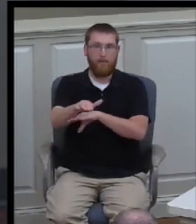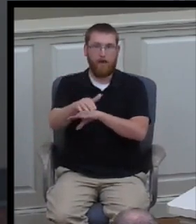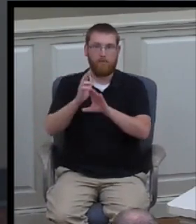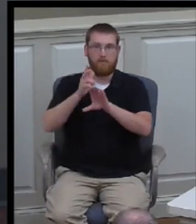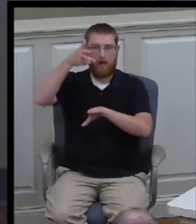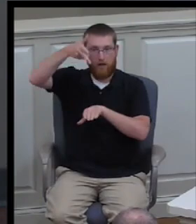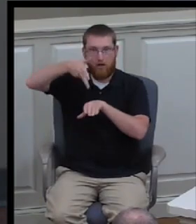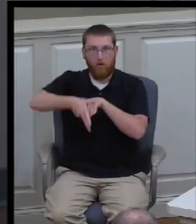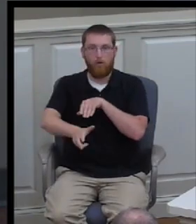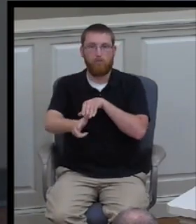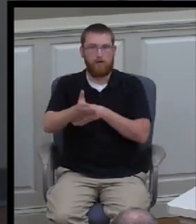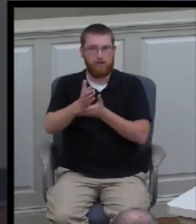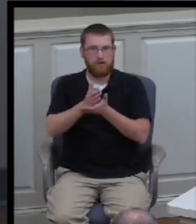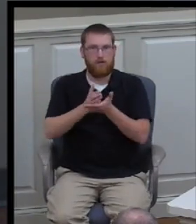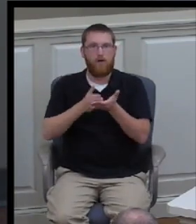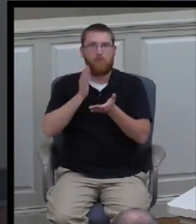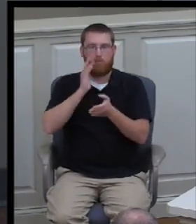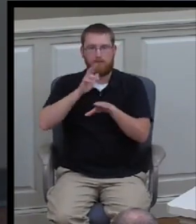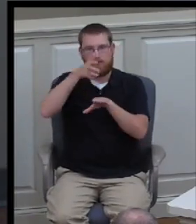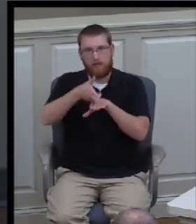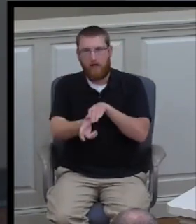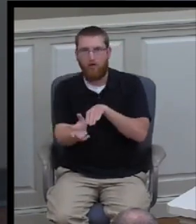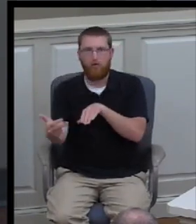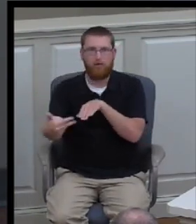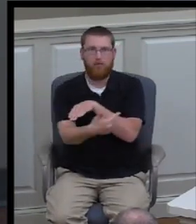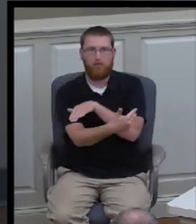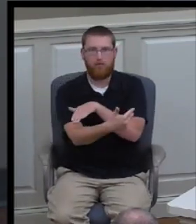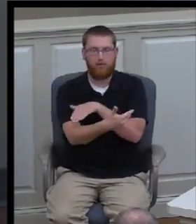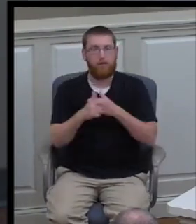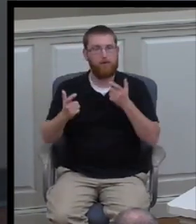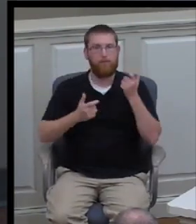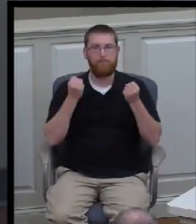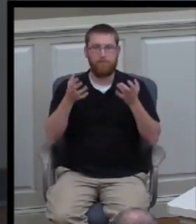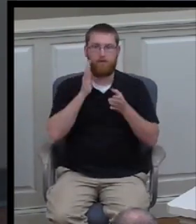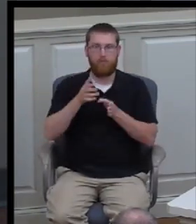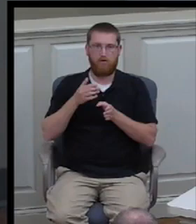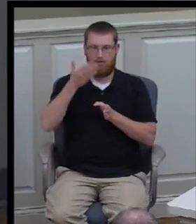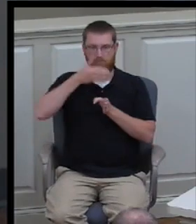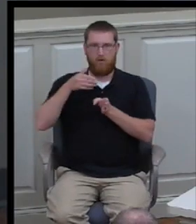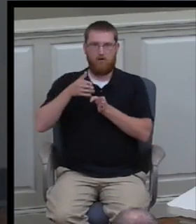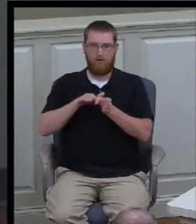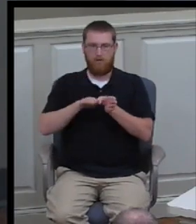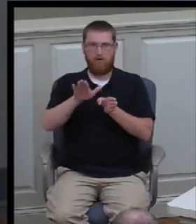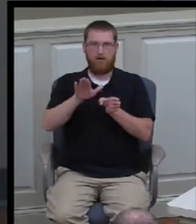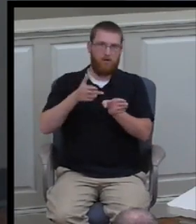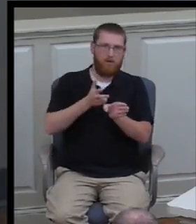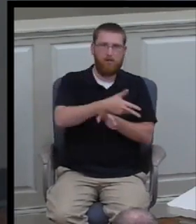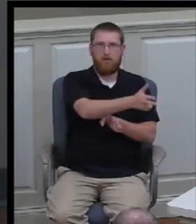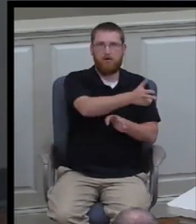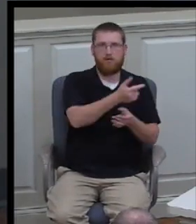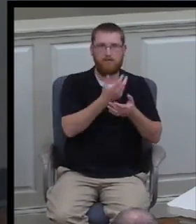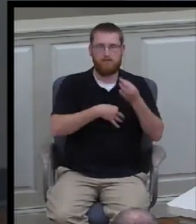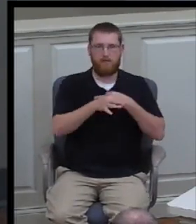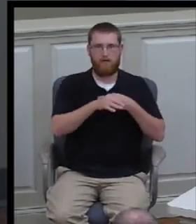the hill, that a portion of those are going to turn left to come back home. Yeah. But a big portion of them are going to turn left at the first way to get into Old Shakertown